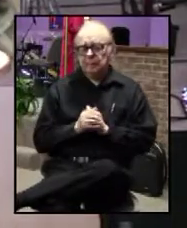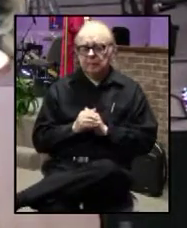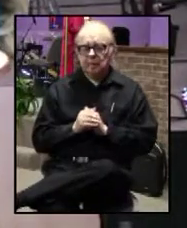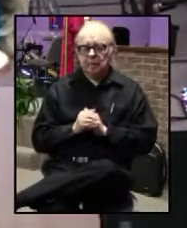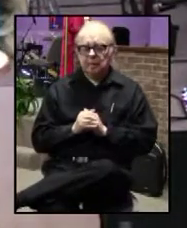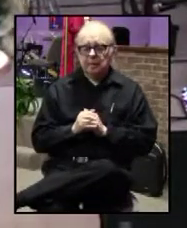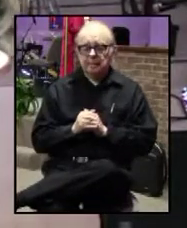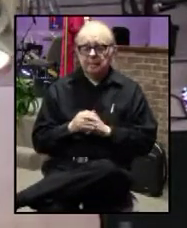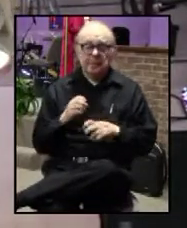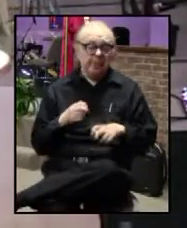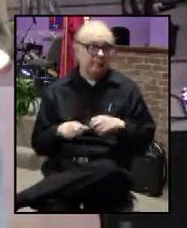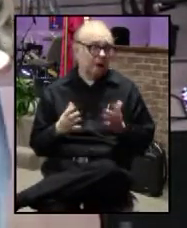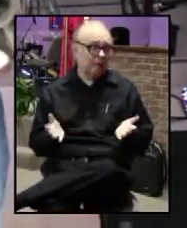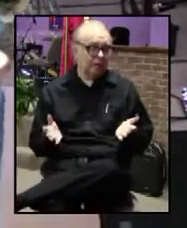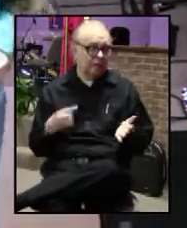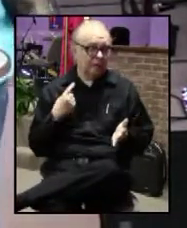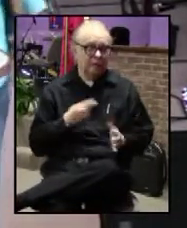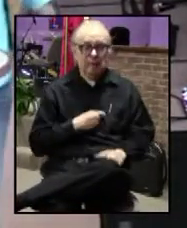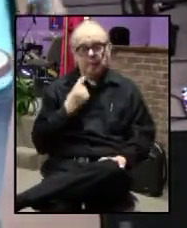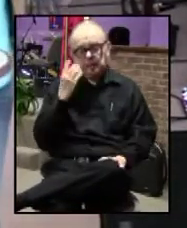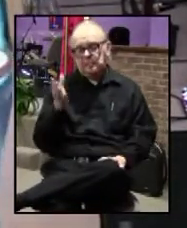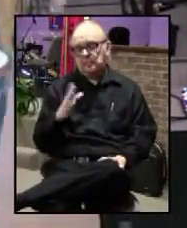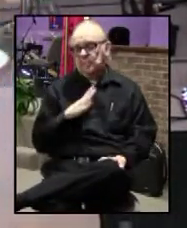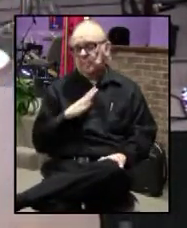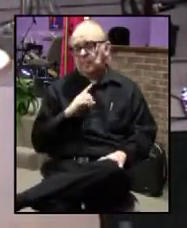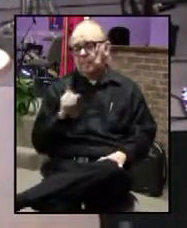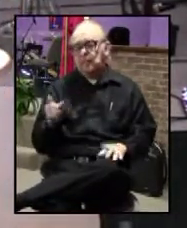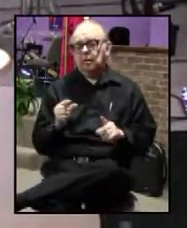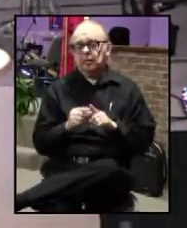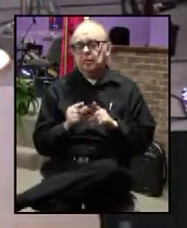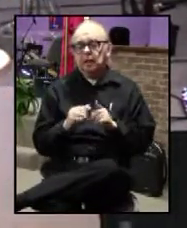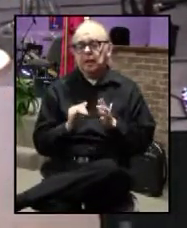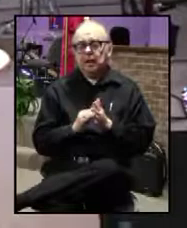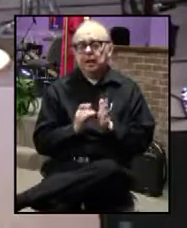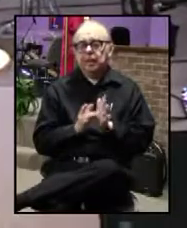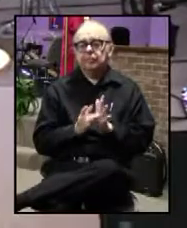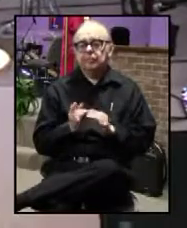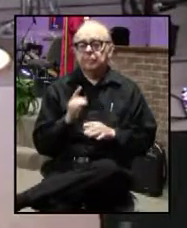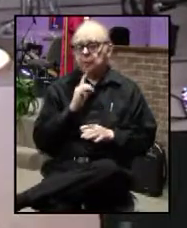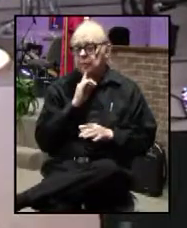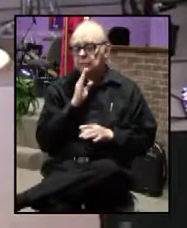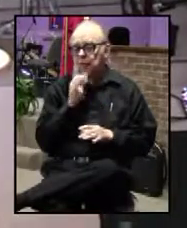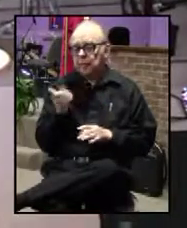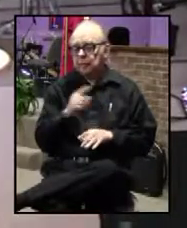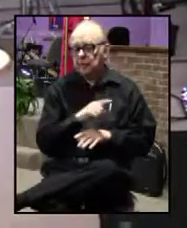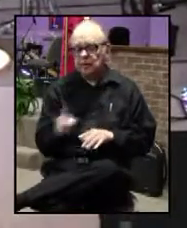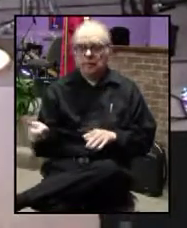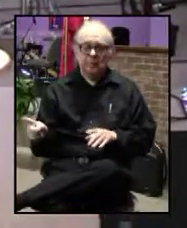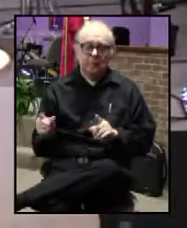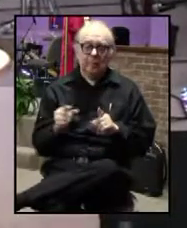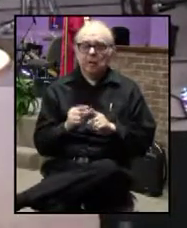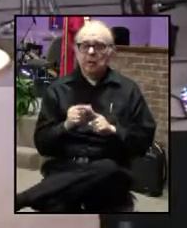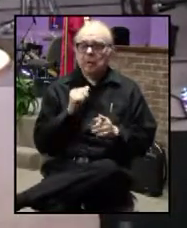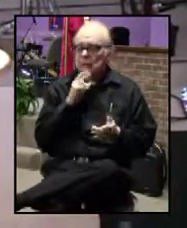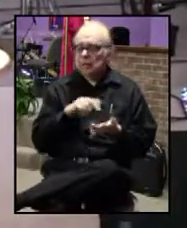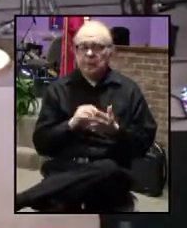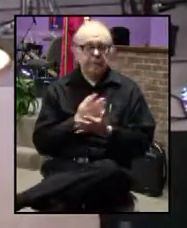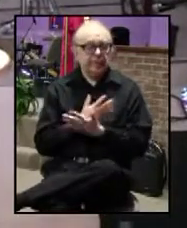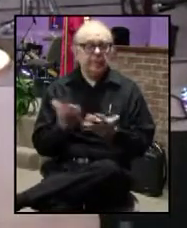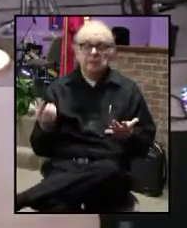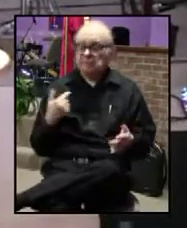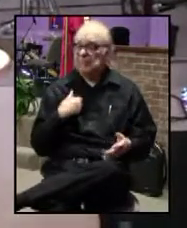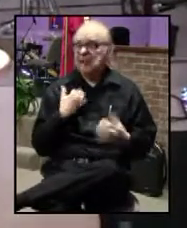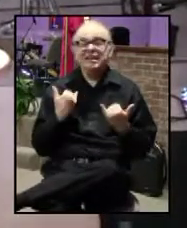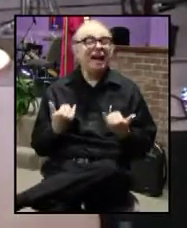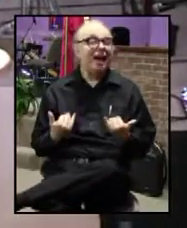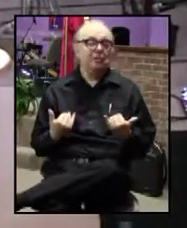And the problem is that we think, okay, well, those are the words that he spoke to them. And those words don't mean anything to me